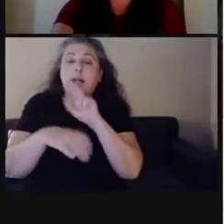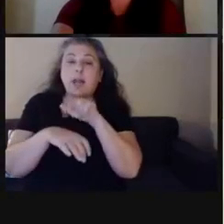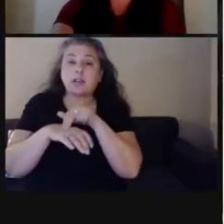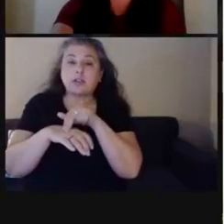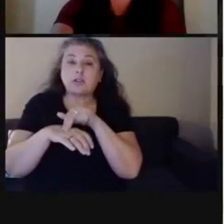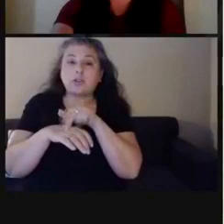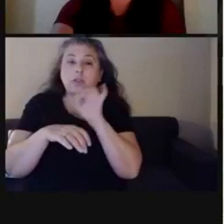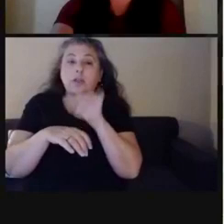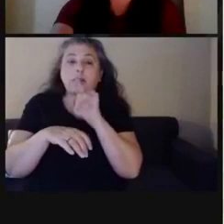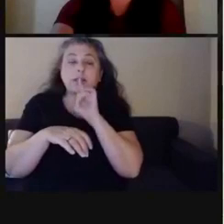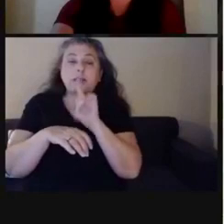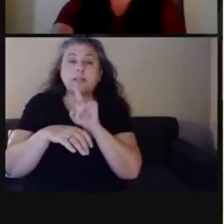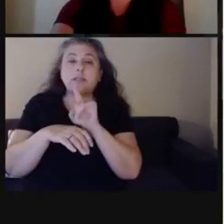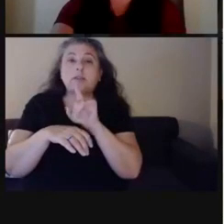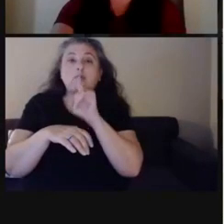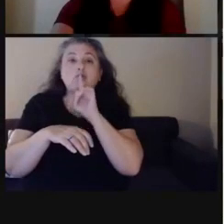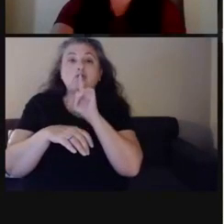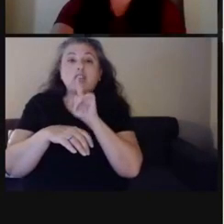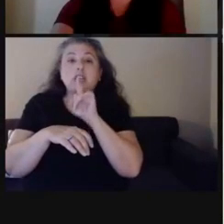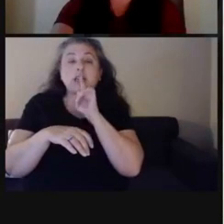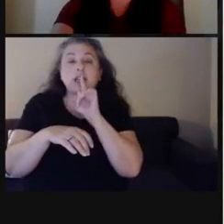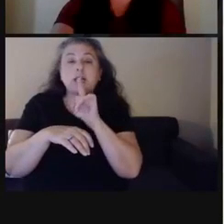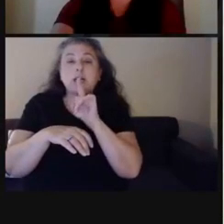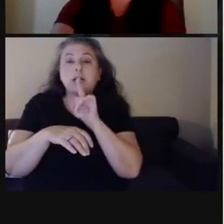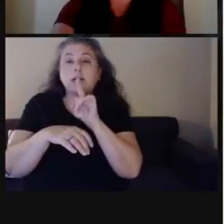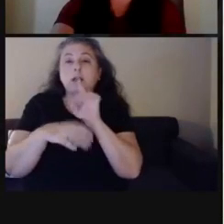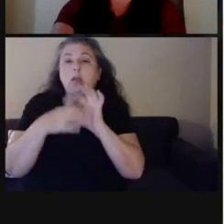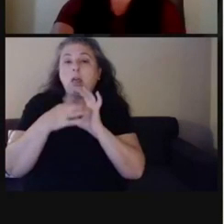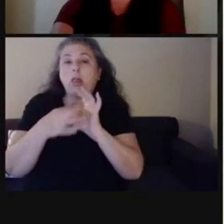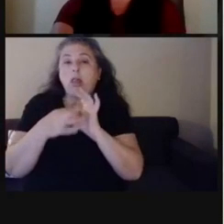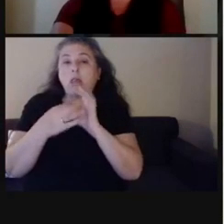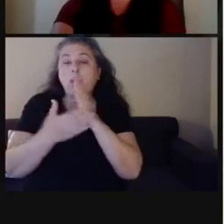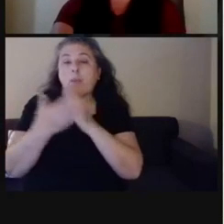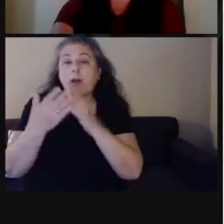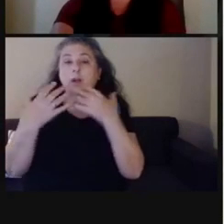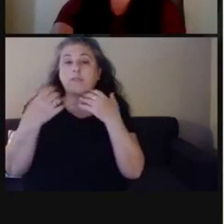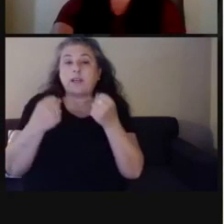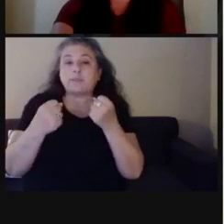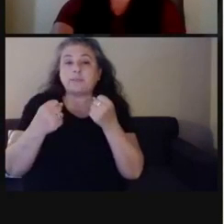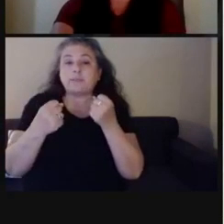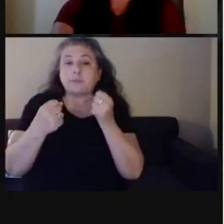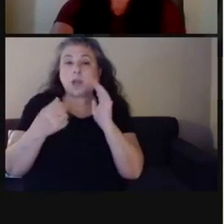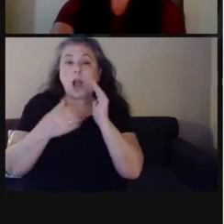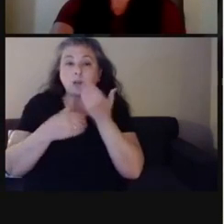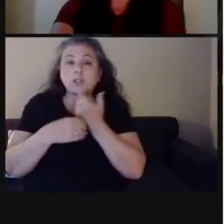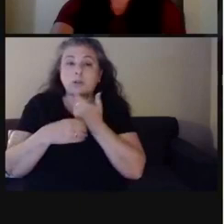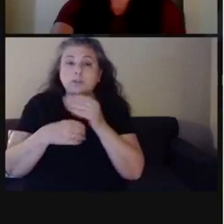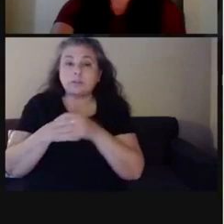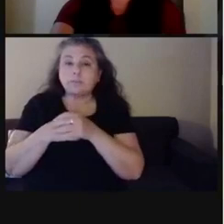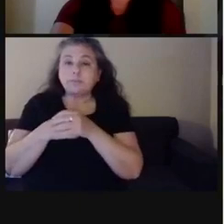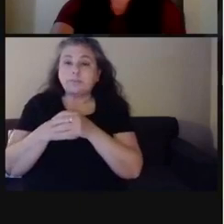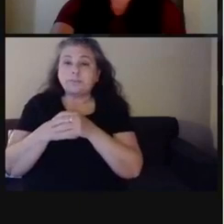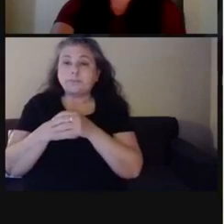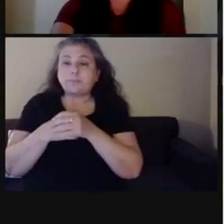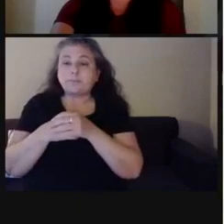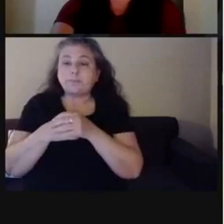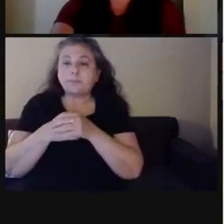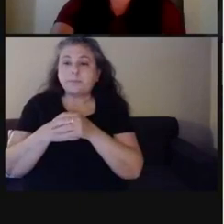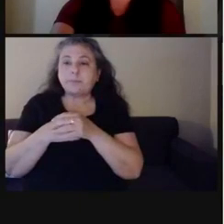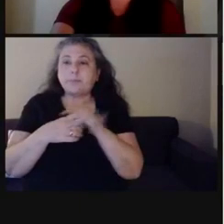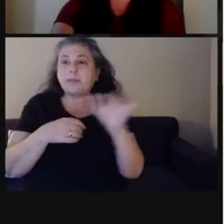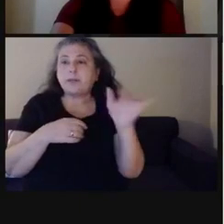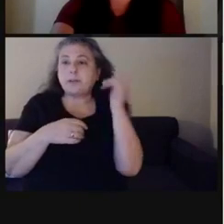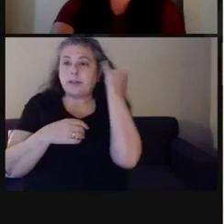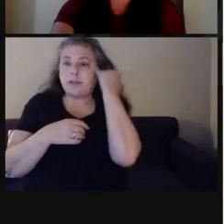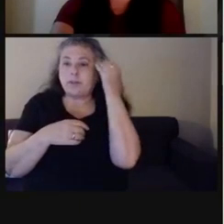That is a really integral part of healing ourselves. Even if you don't know how